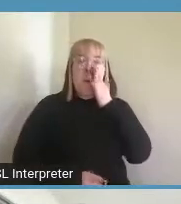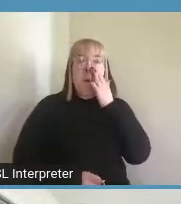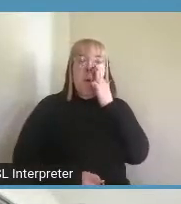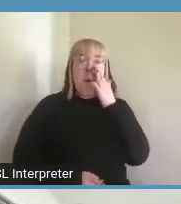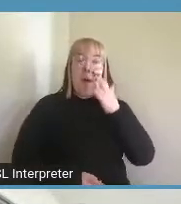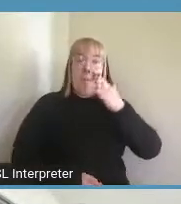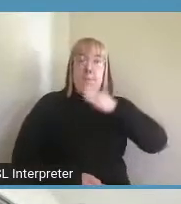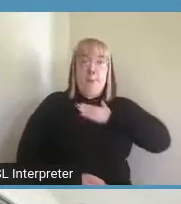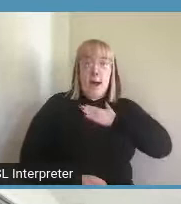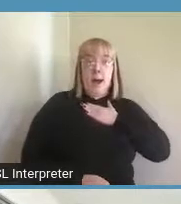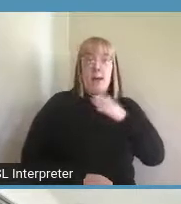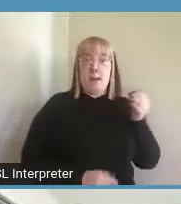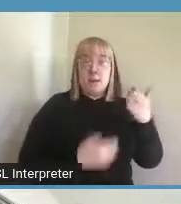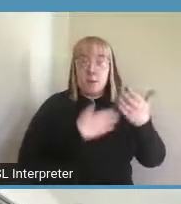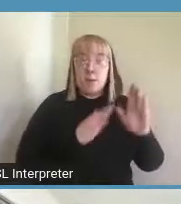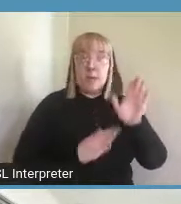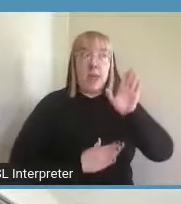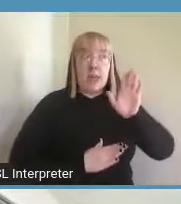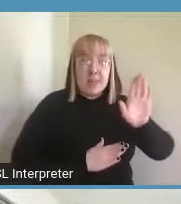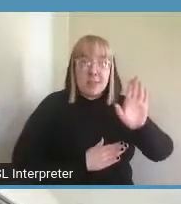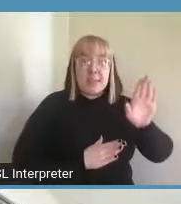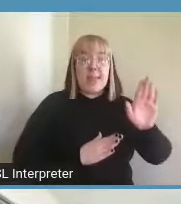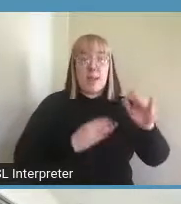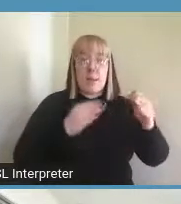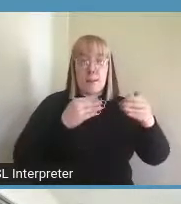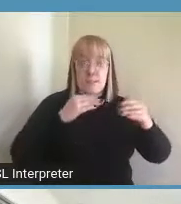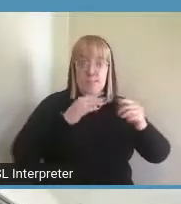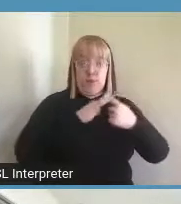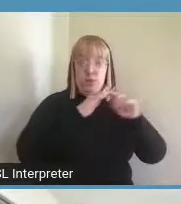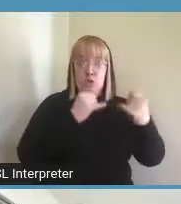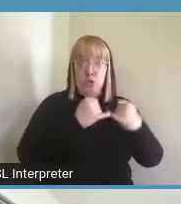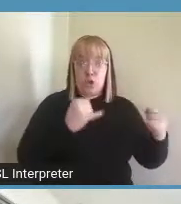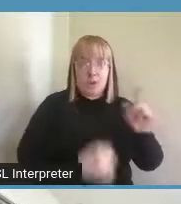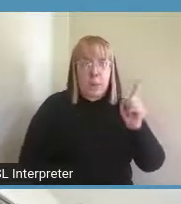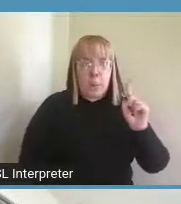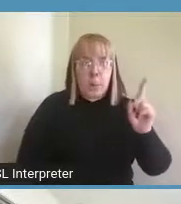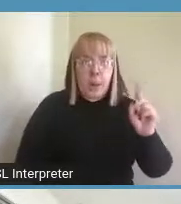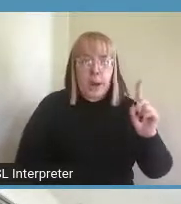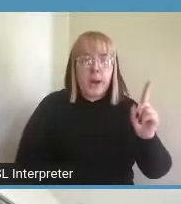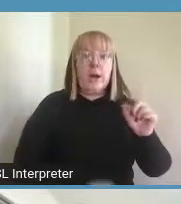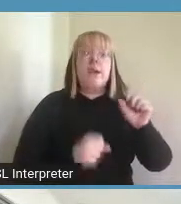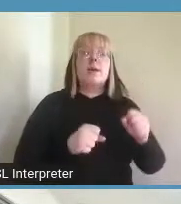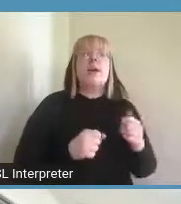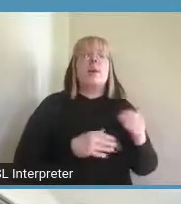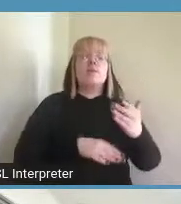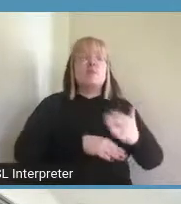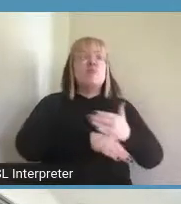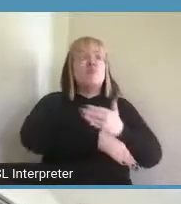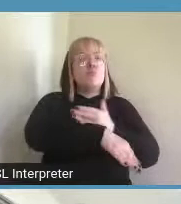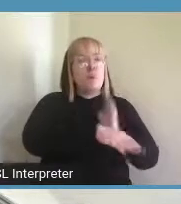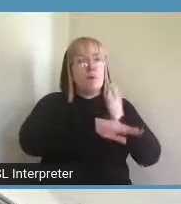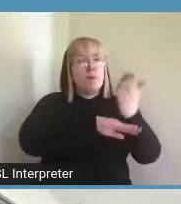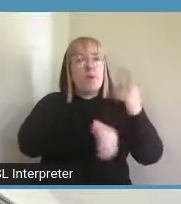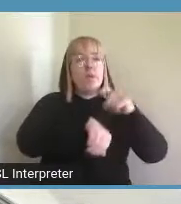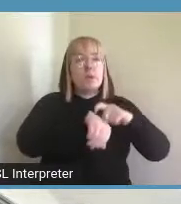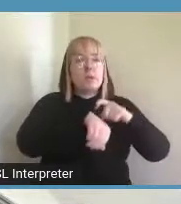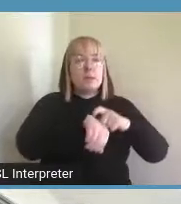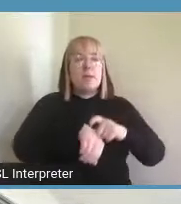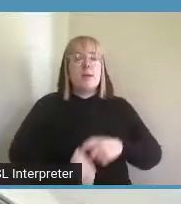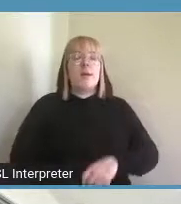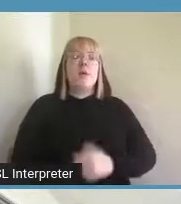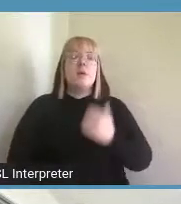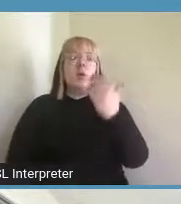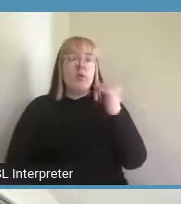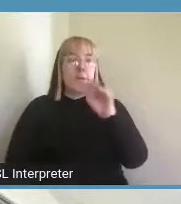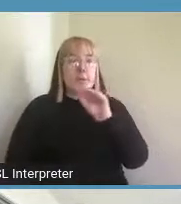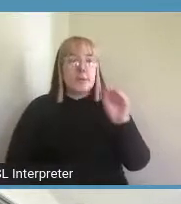is so that we can understand where we need to improve over time. Okay, final one here, maintain a 4% click-through rate